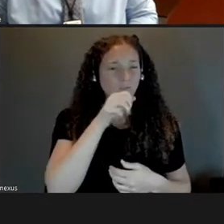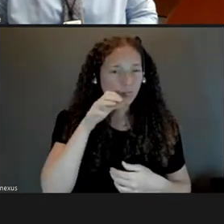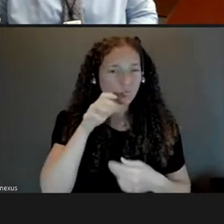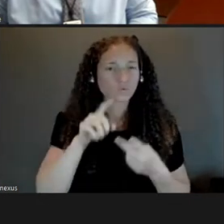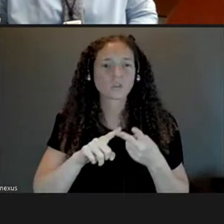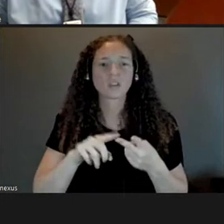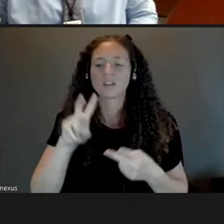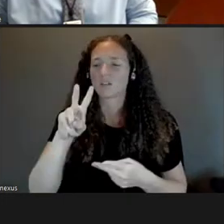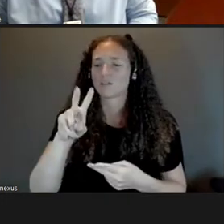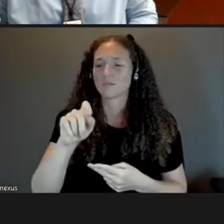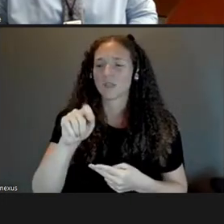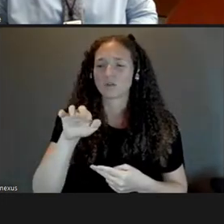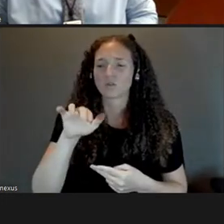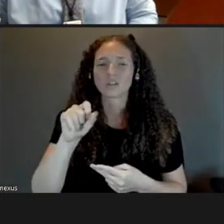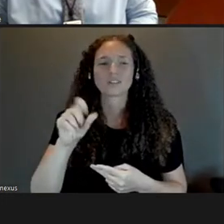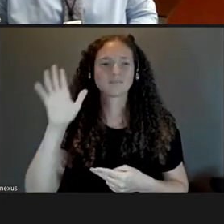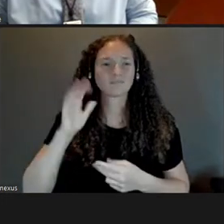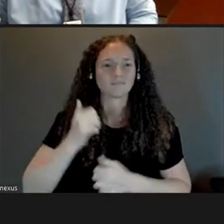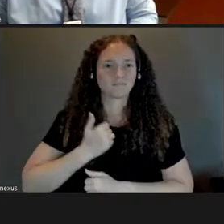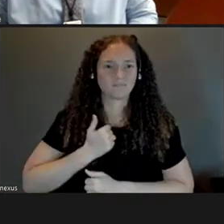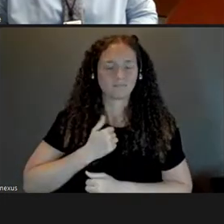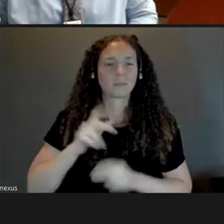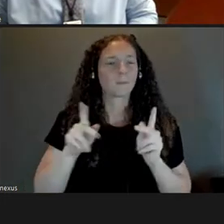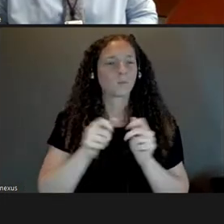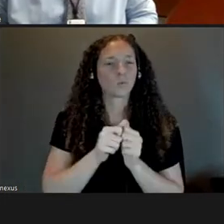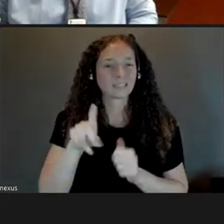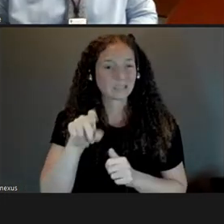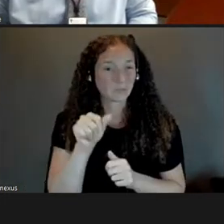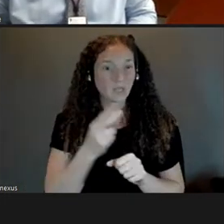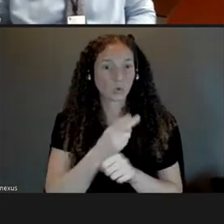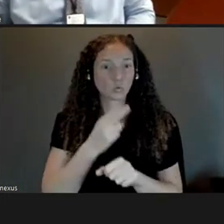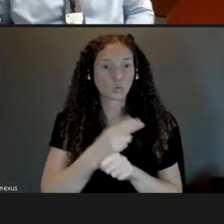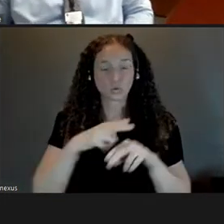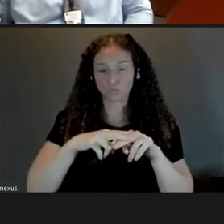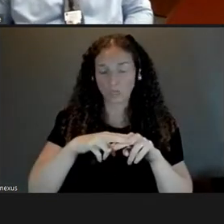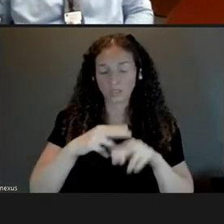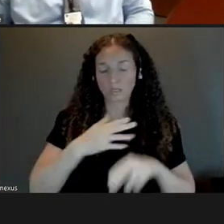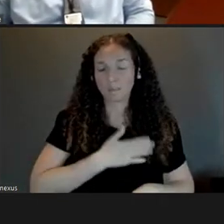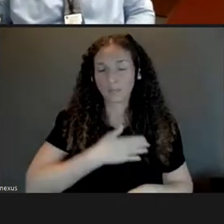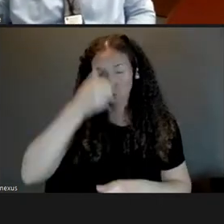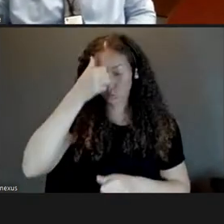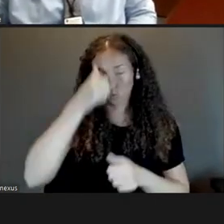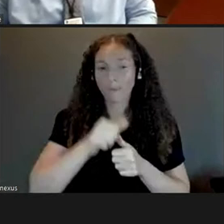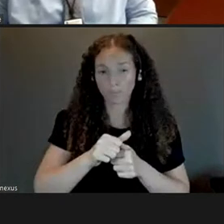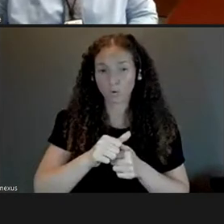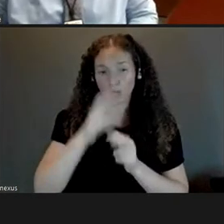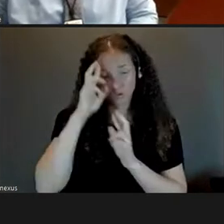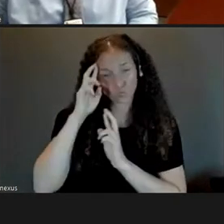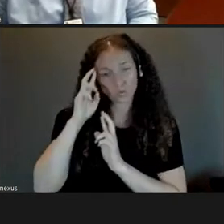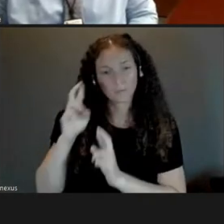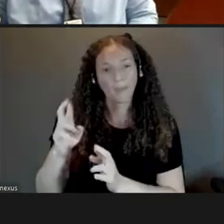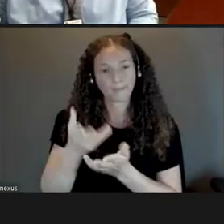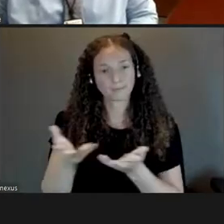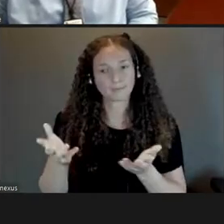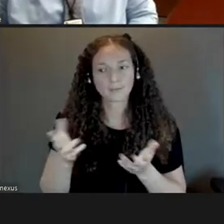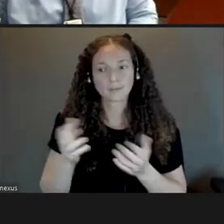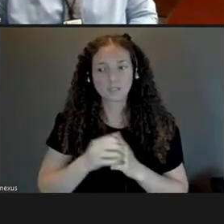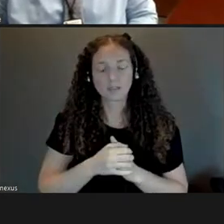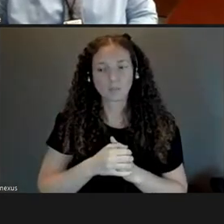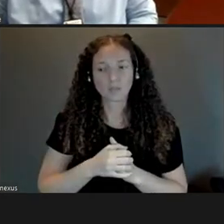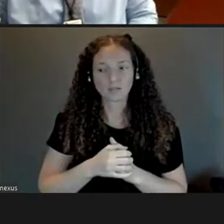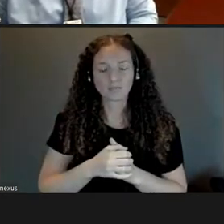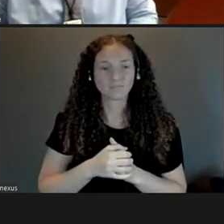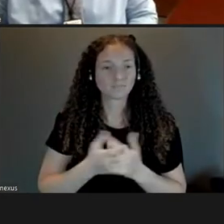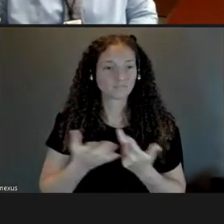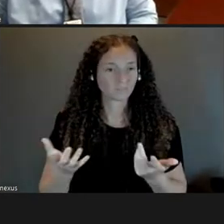veterans that uses these trains. Let's remember that, please, and show the respect that these are drafts.